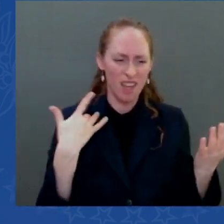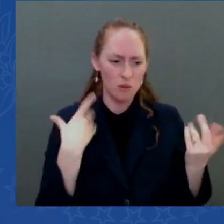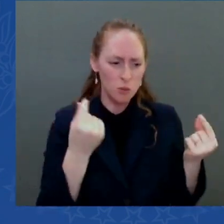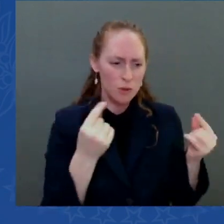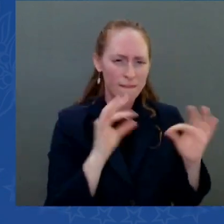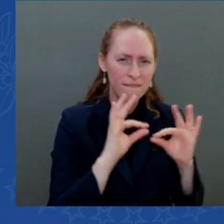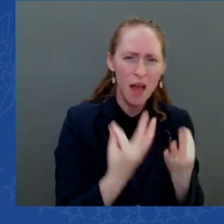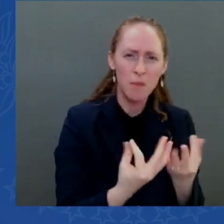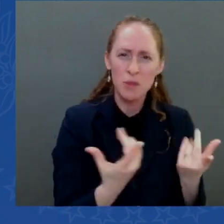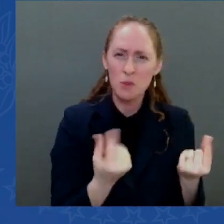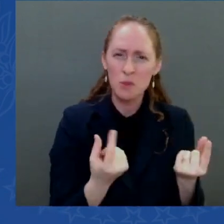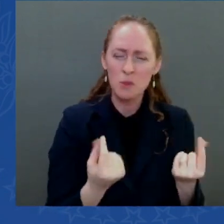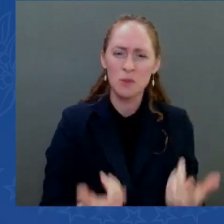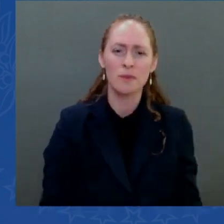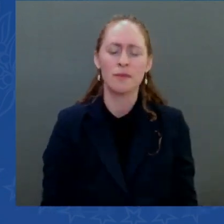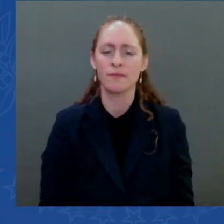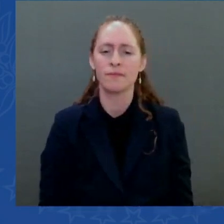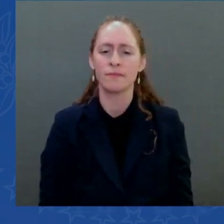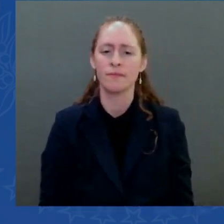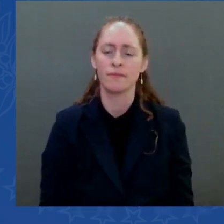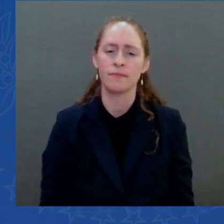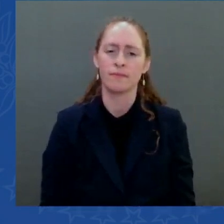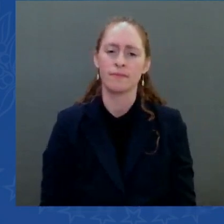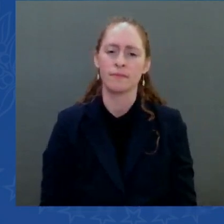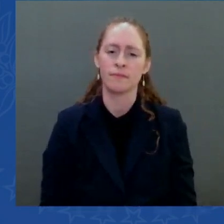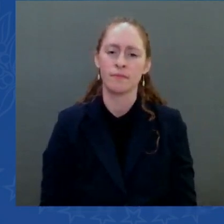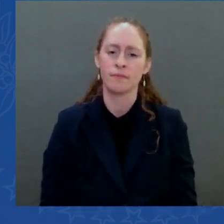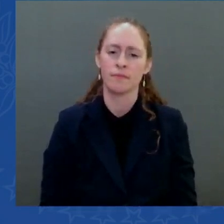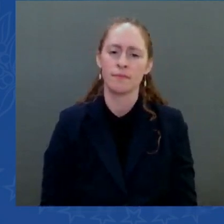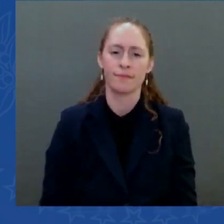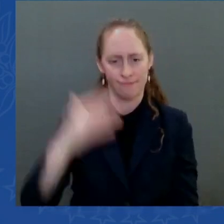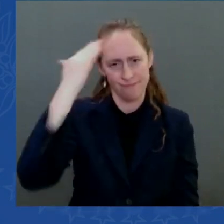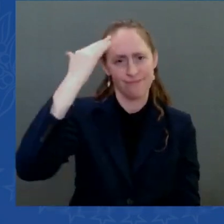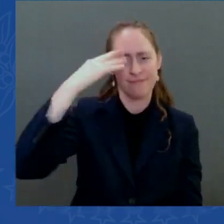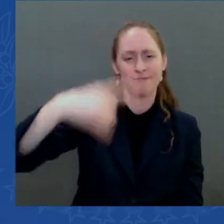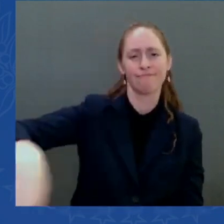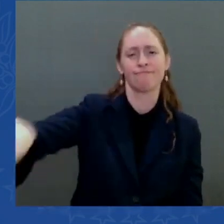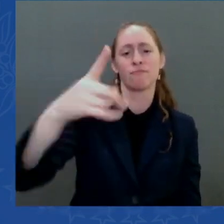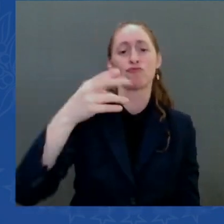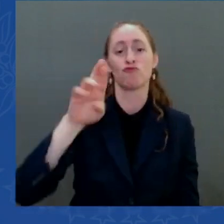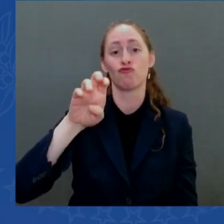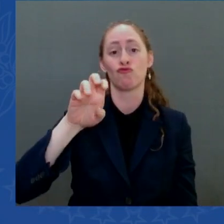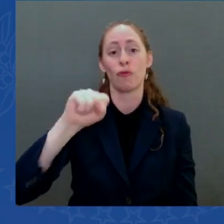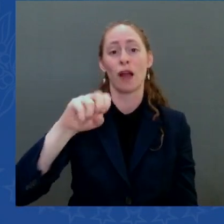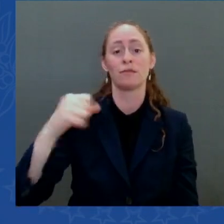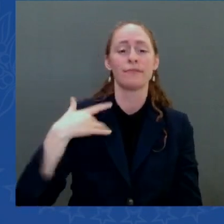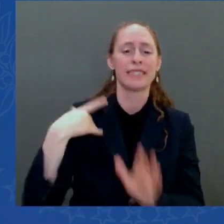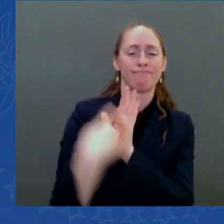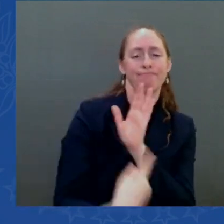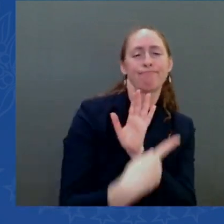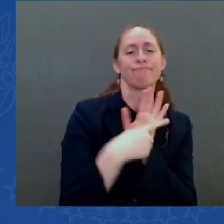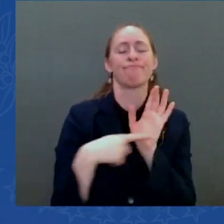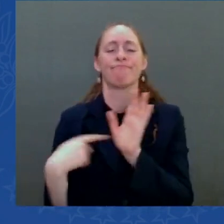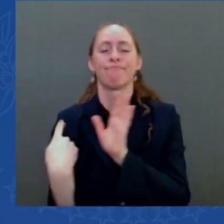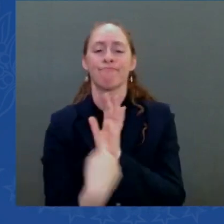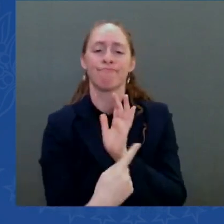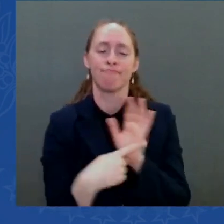because I'm not partisan enough, okay? Well, this is not your father's Republican Party, as I